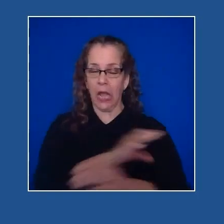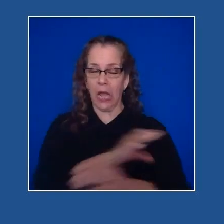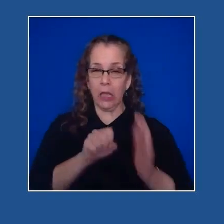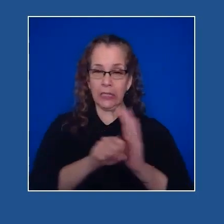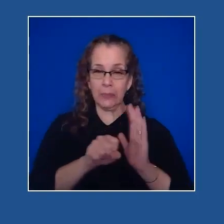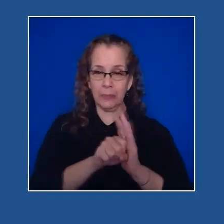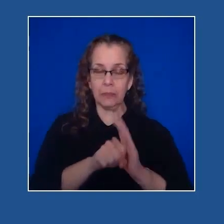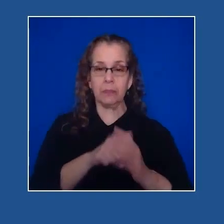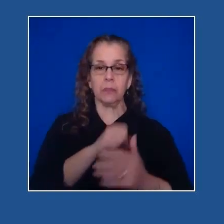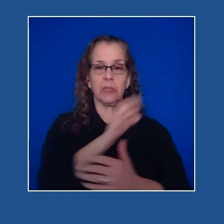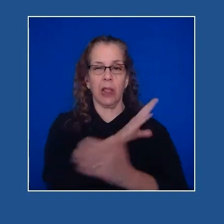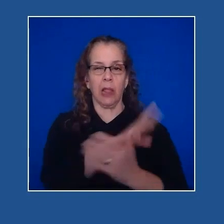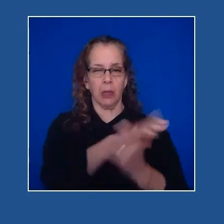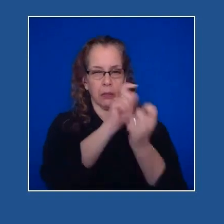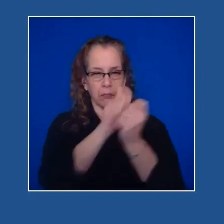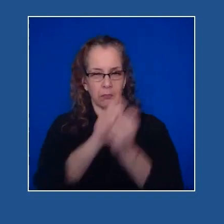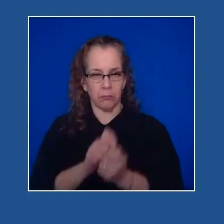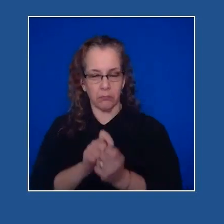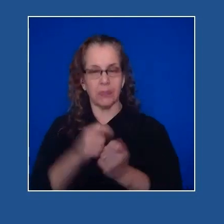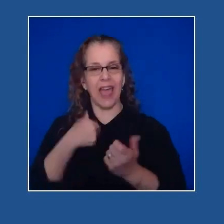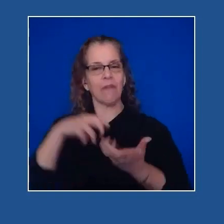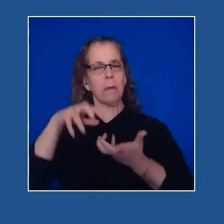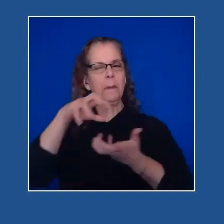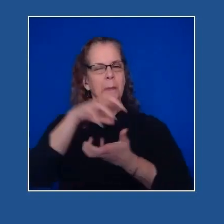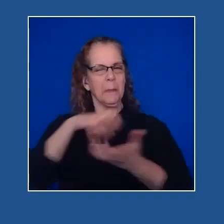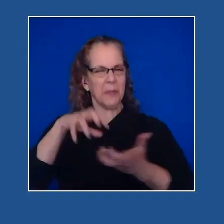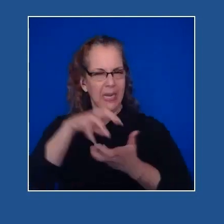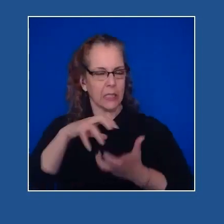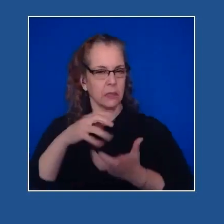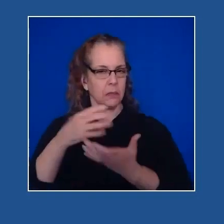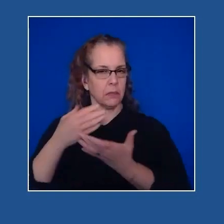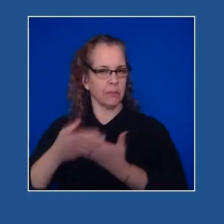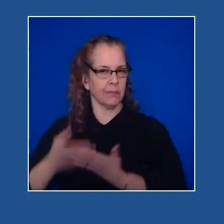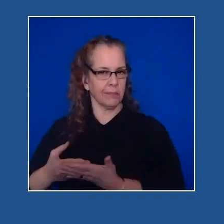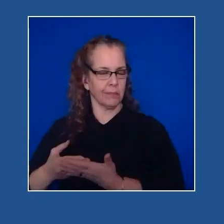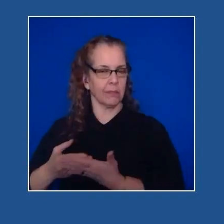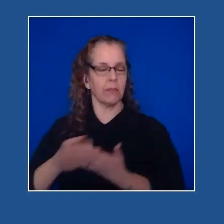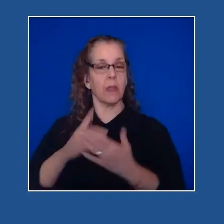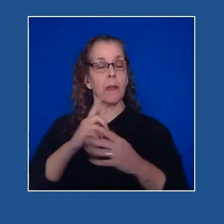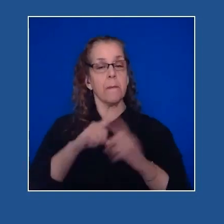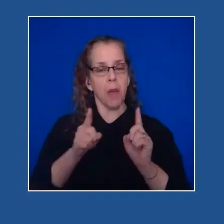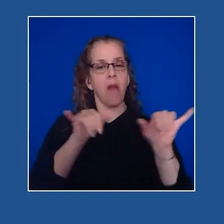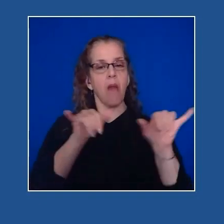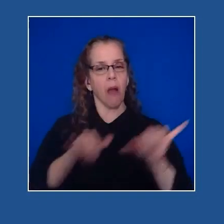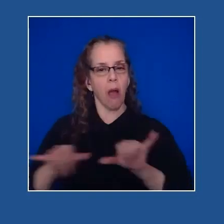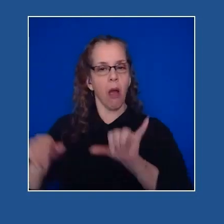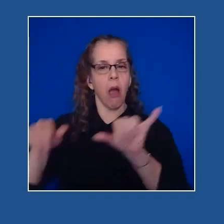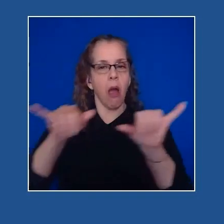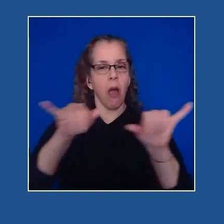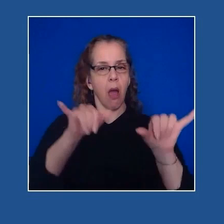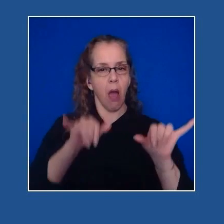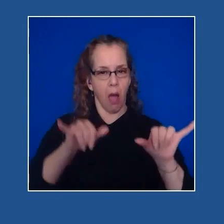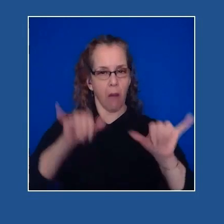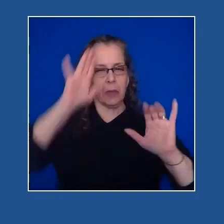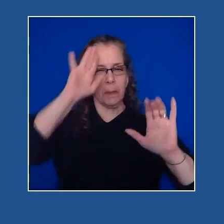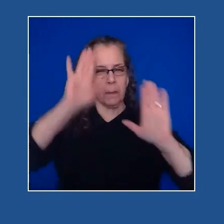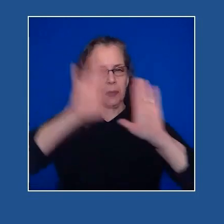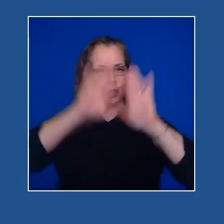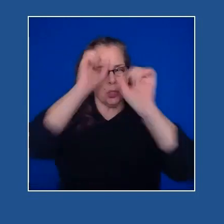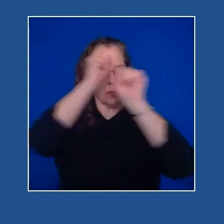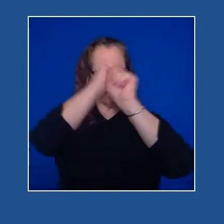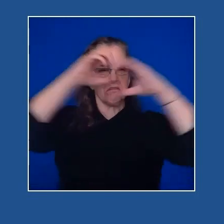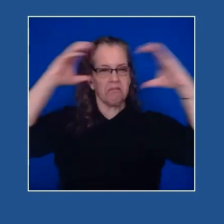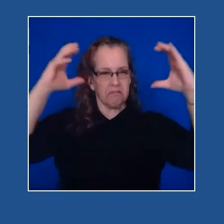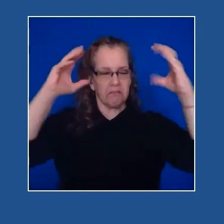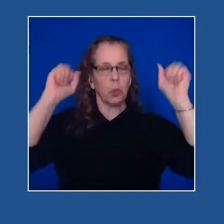characteristics have mixed findings, but there is a common profile we can start